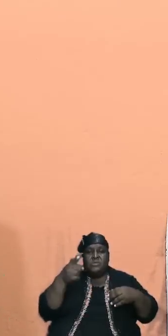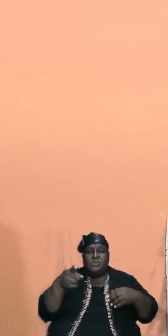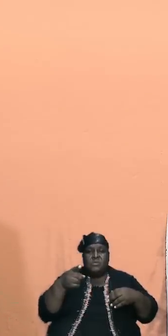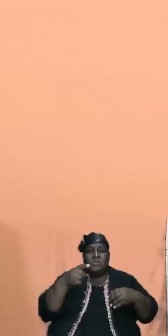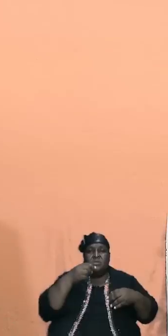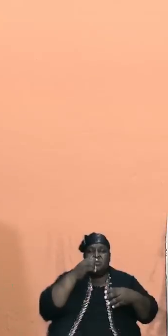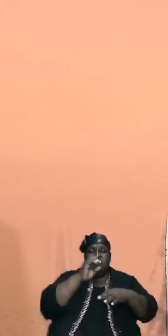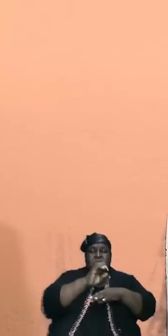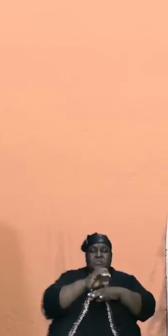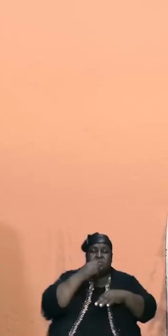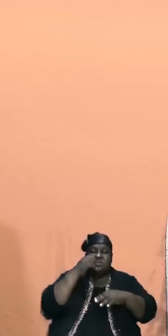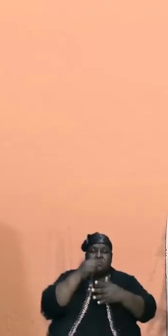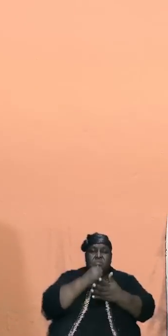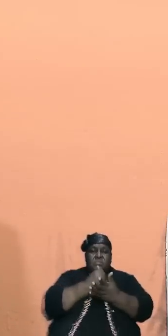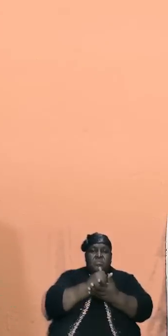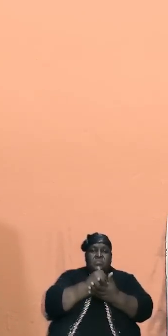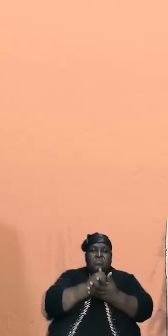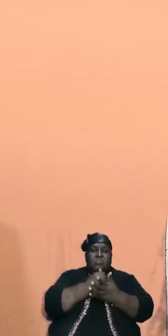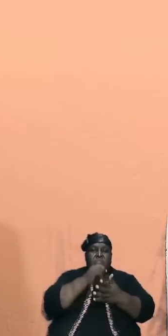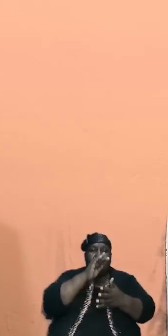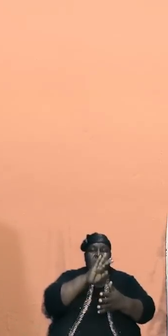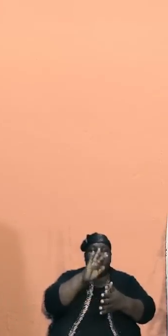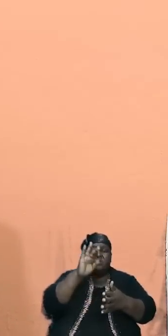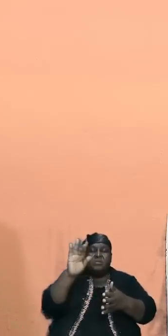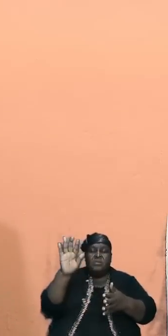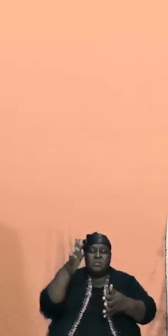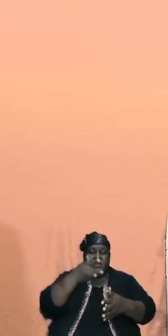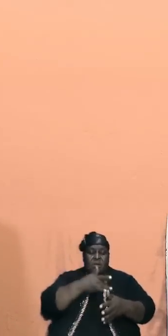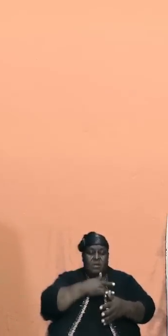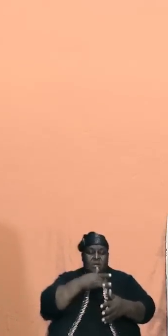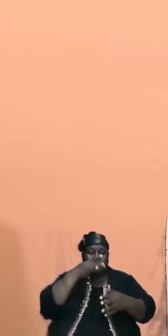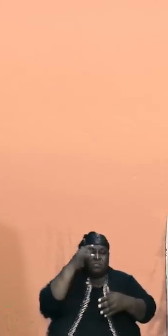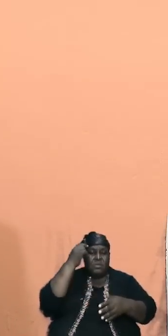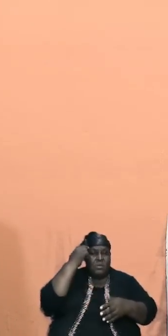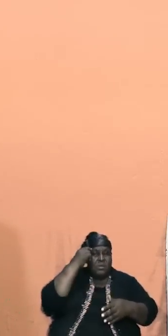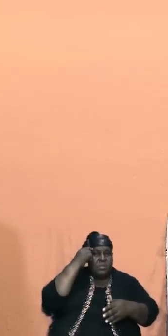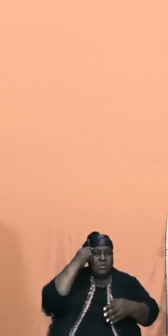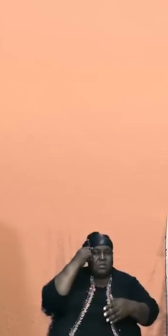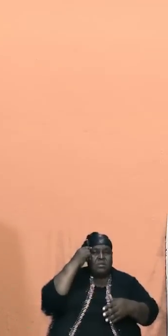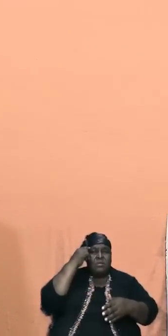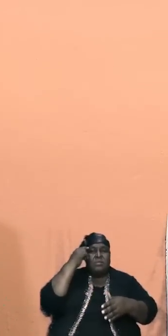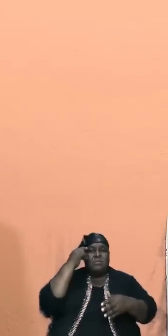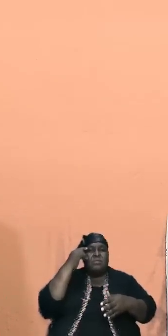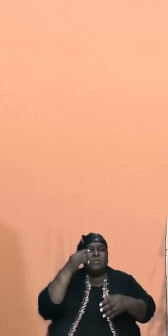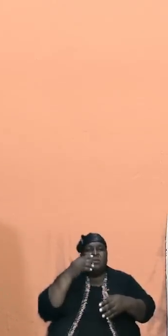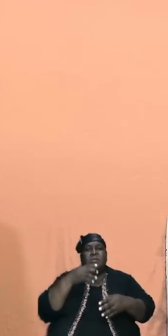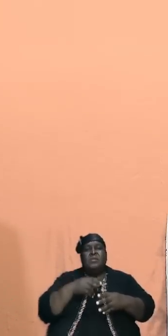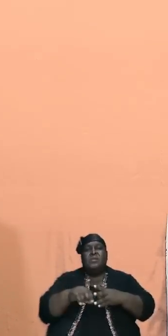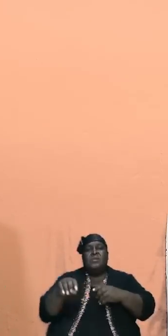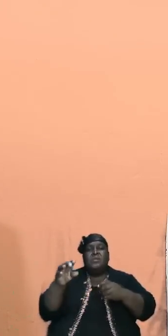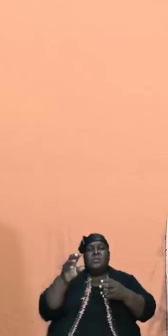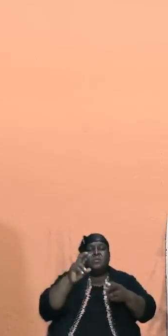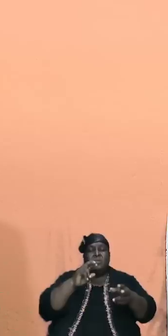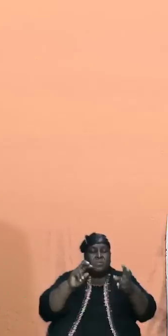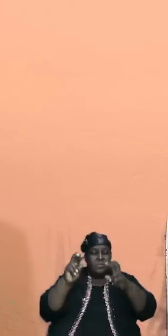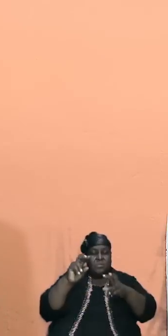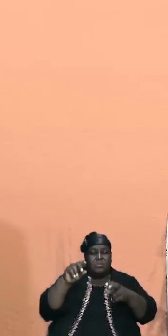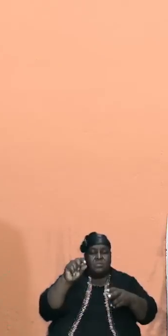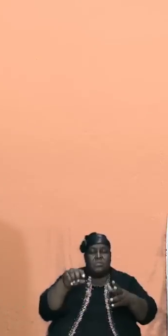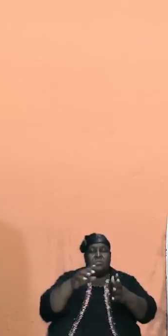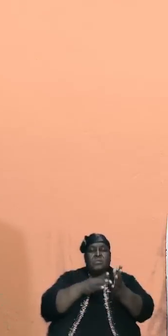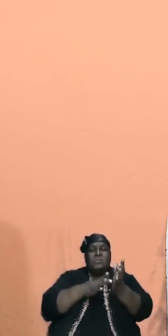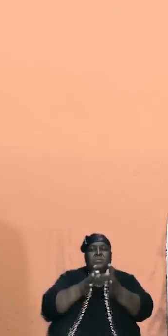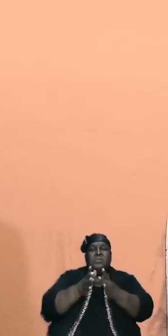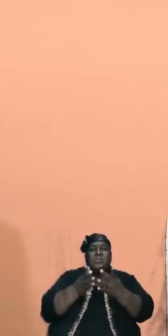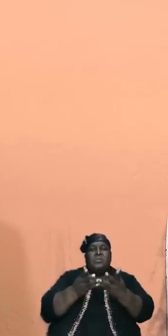I pray, oh God, that you'll touch the minds, the hearts, the soul of every person who would watch this Bible study, those who are watching